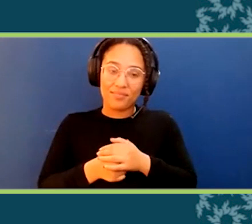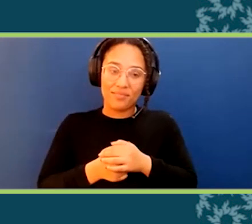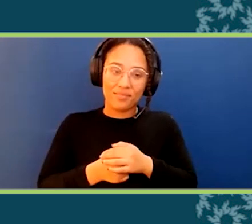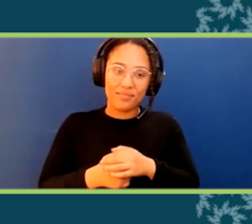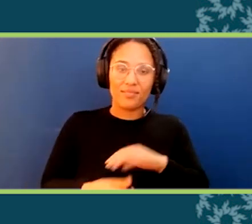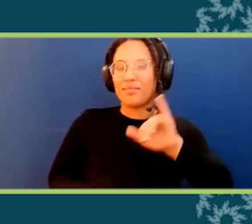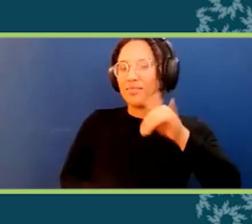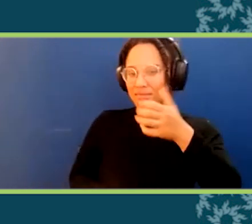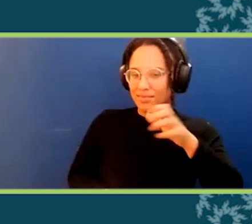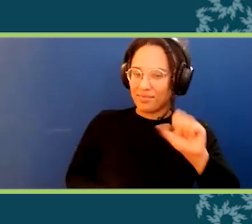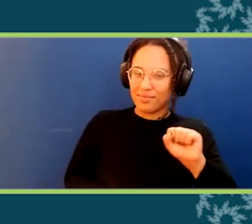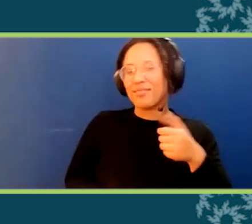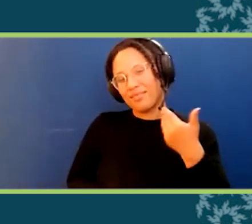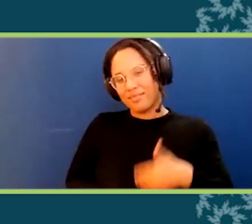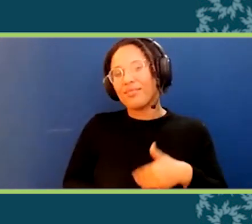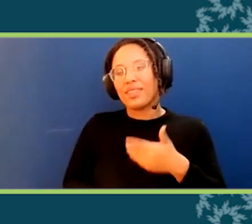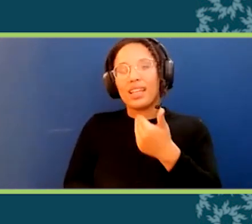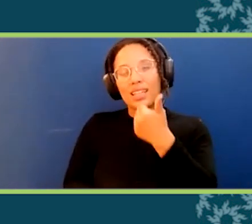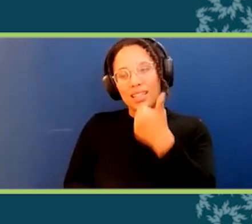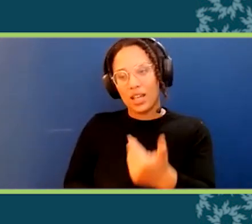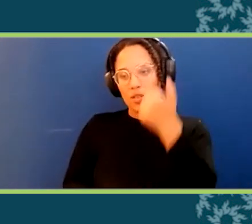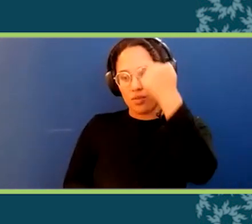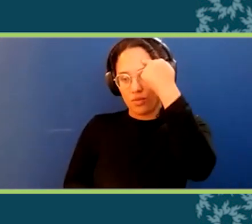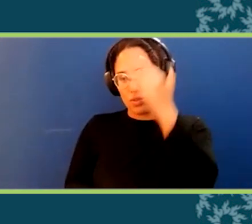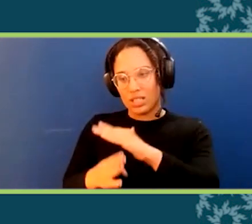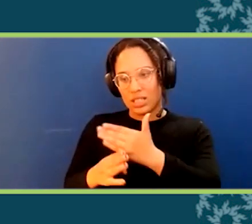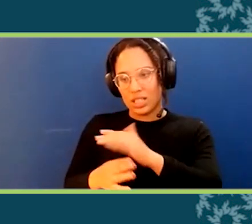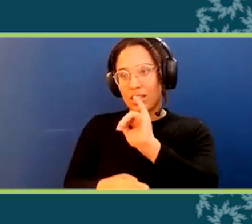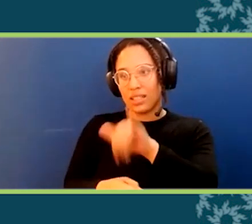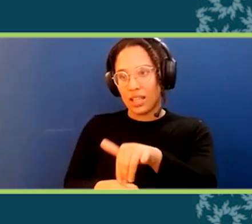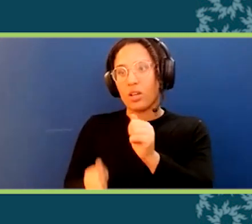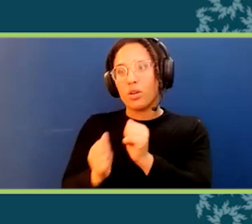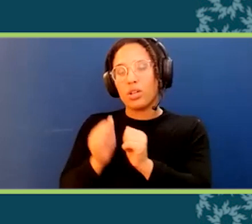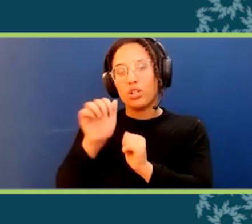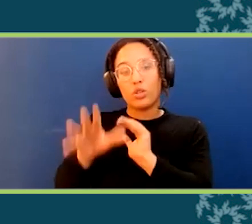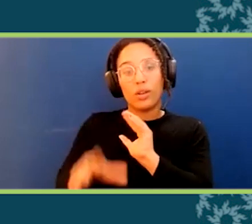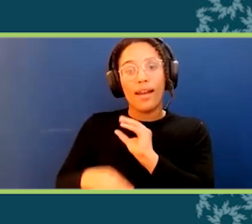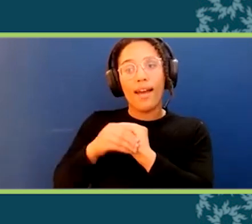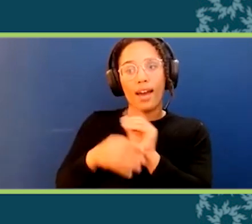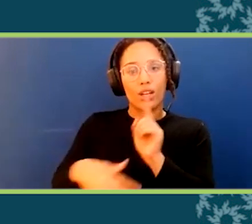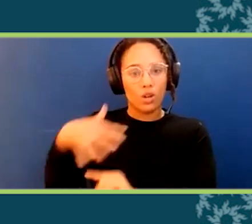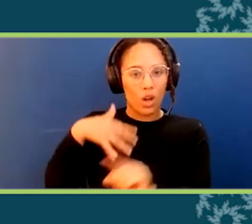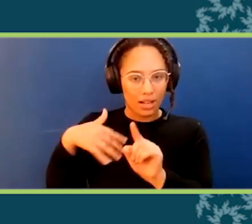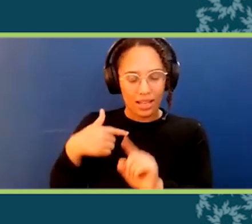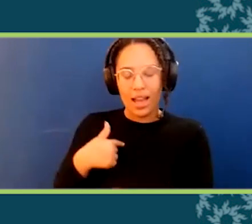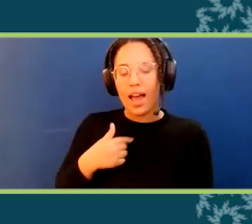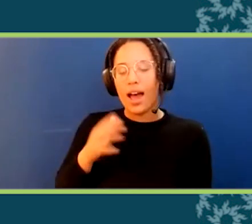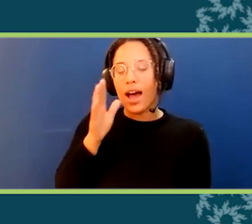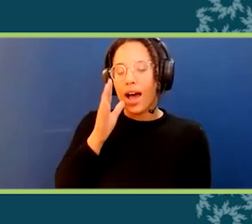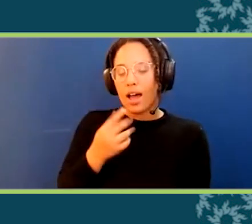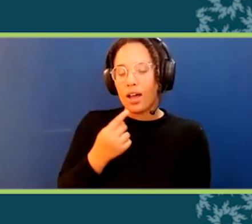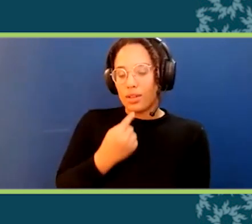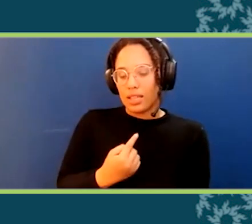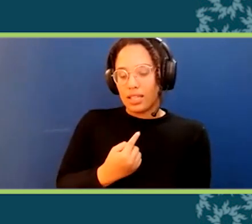this is Jess. Thank you for sharing that. With that added context, I will say that